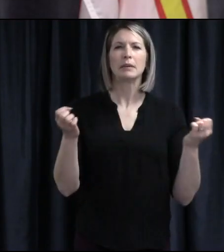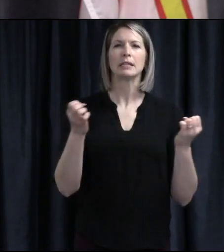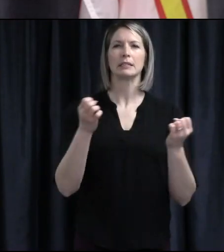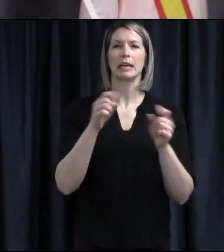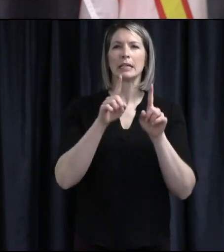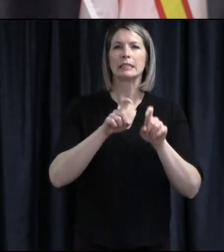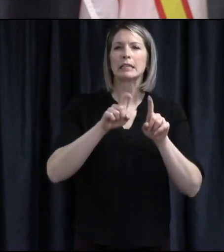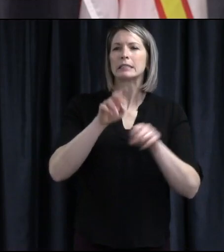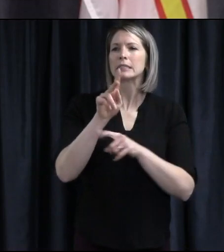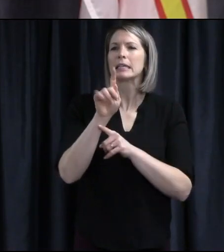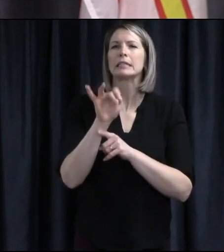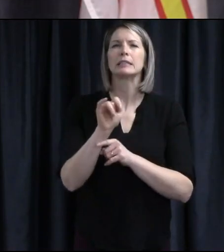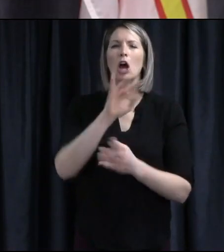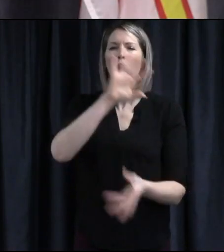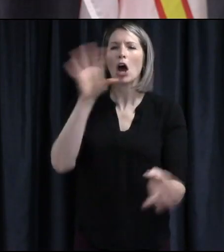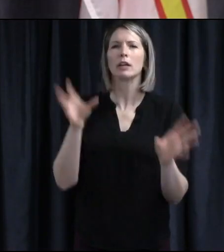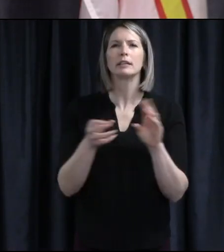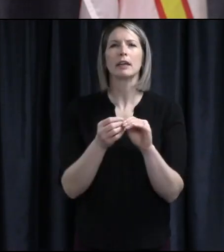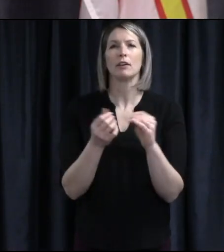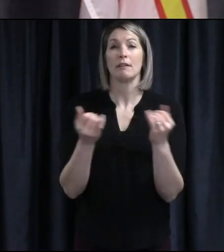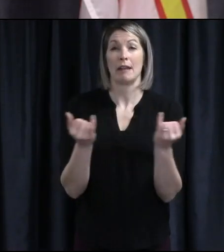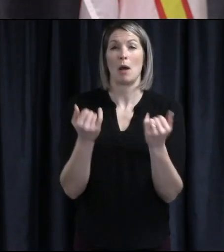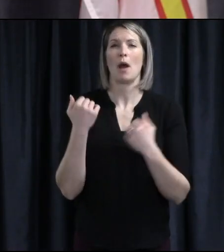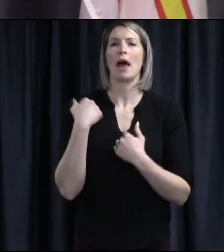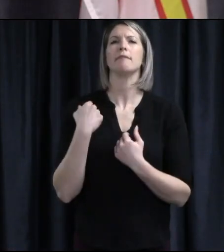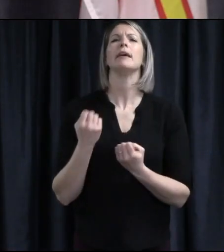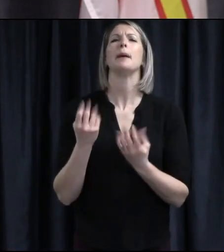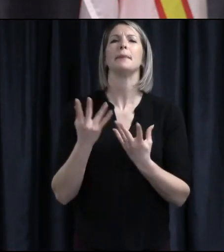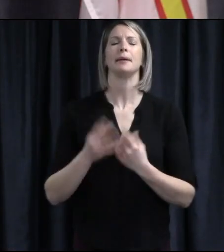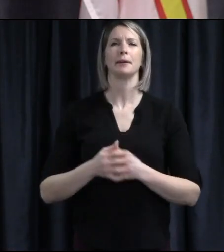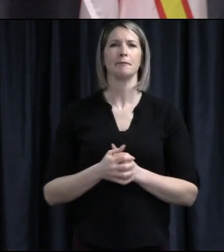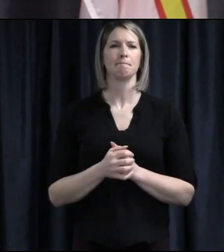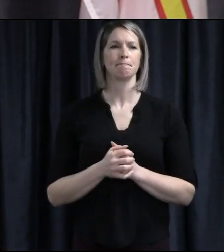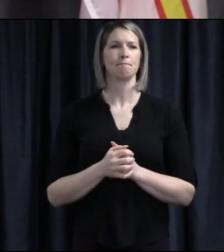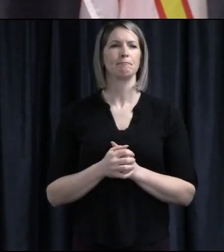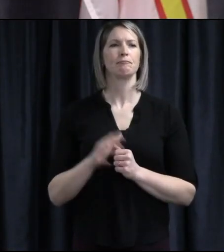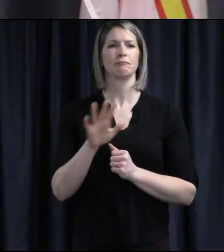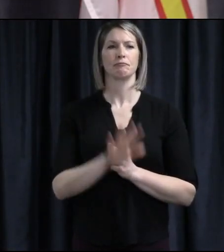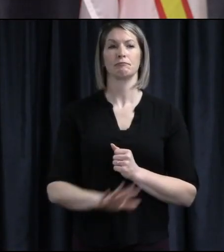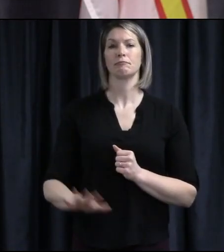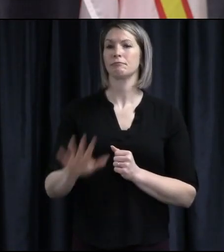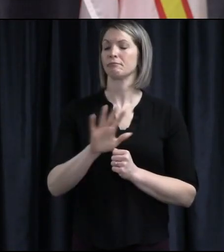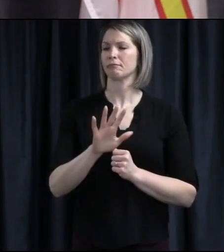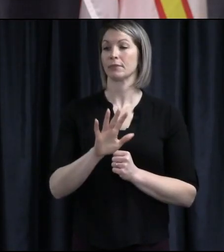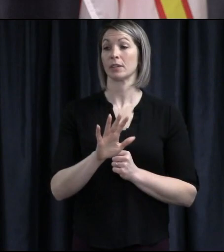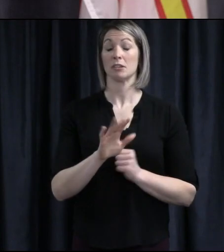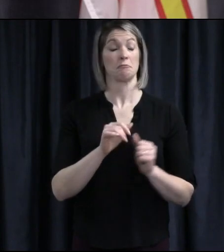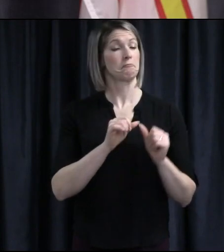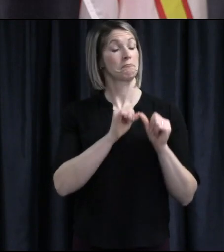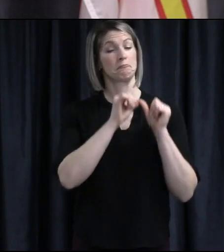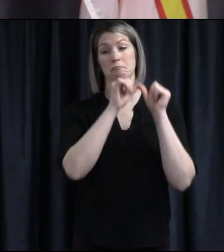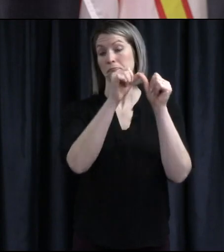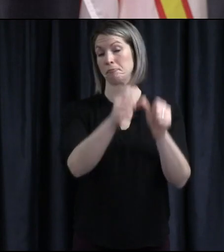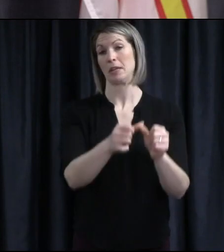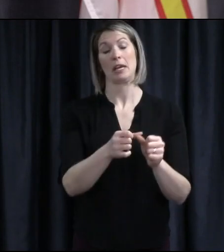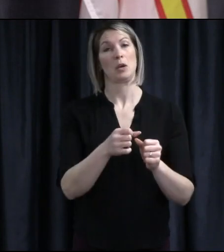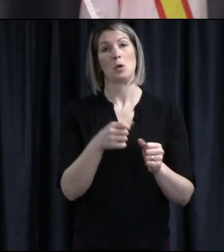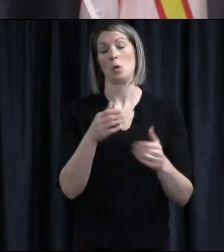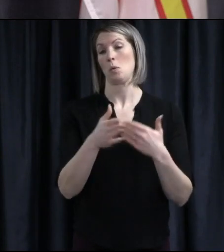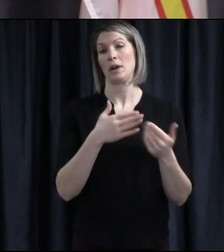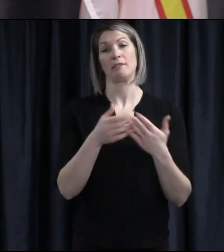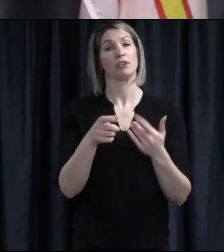now, how many tests exactly is government prepared to do? We're prepared to do as many tests as we need to,